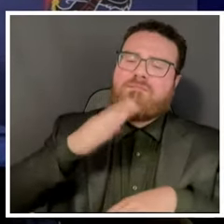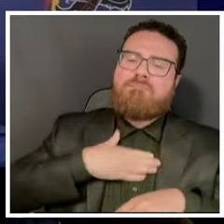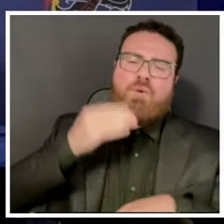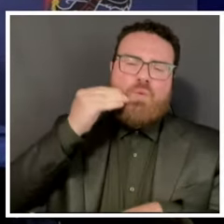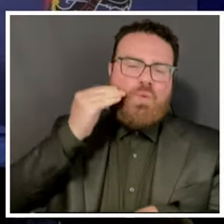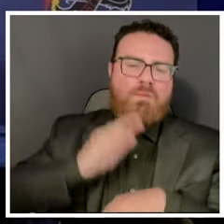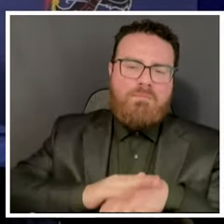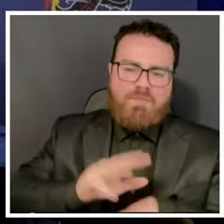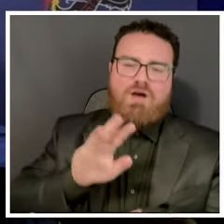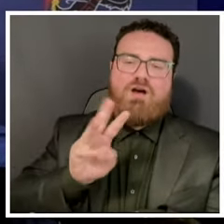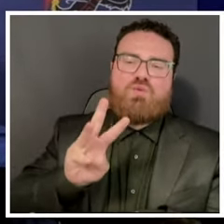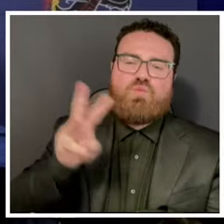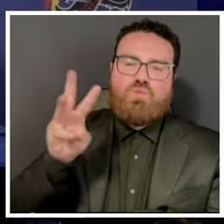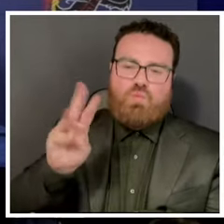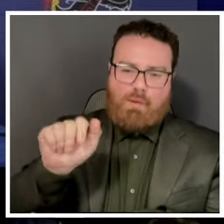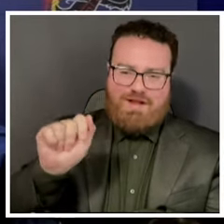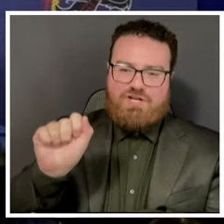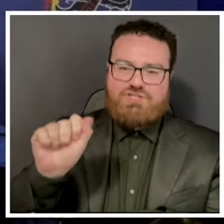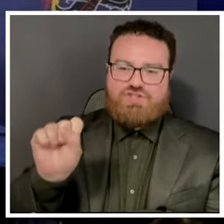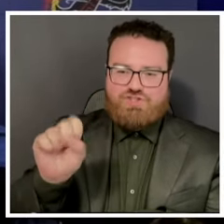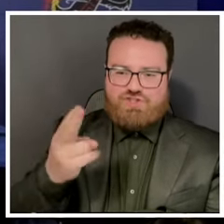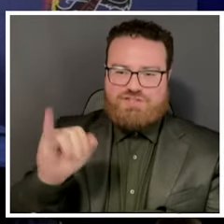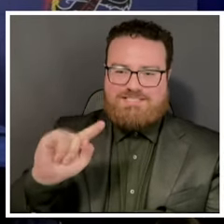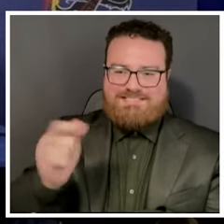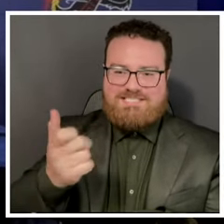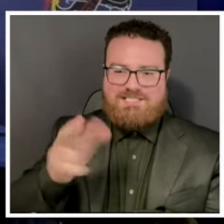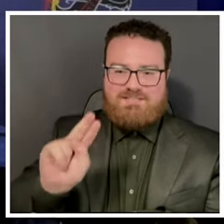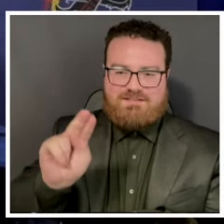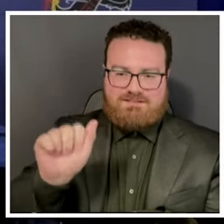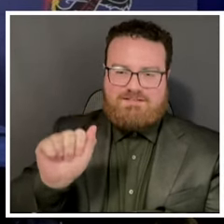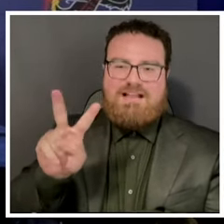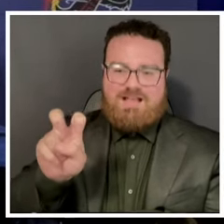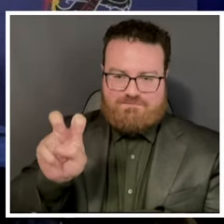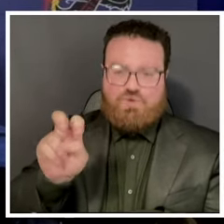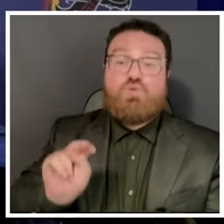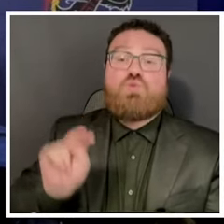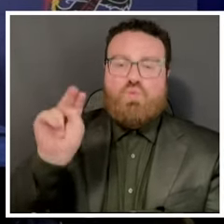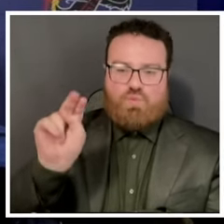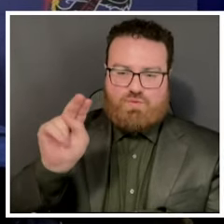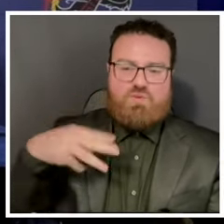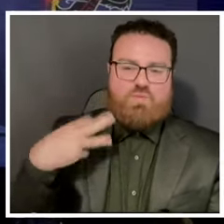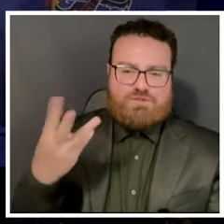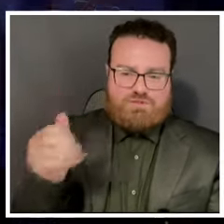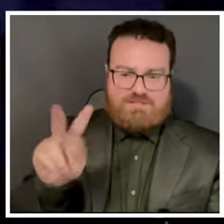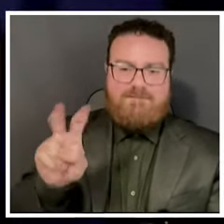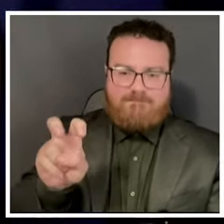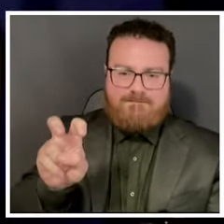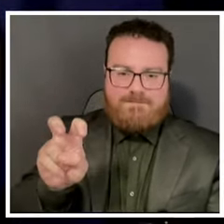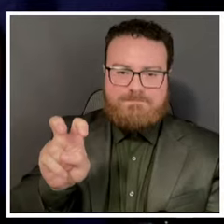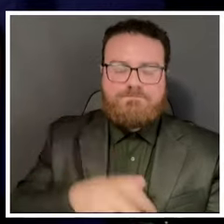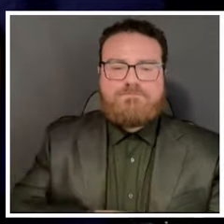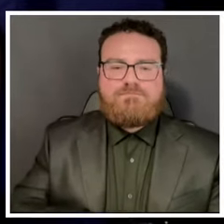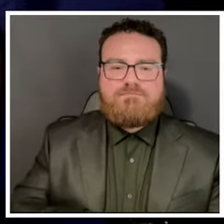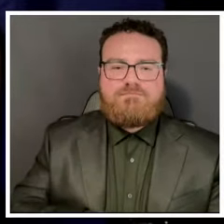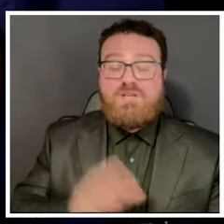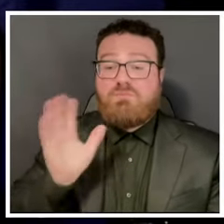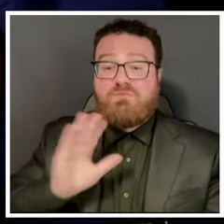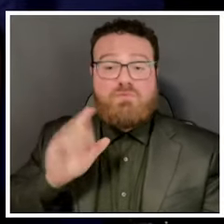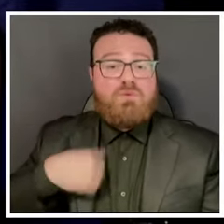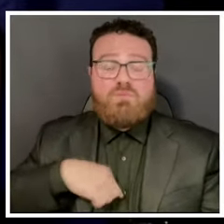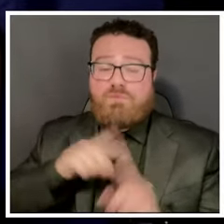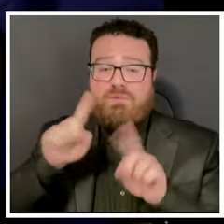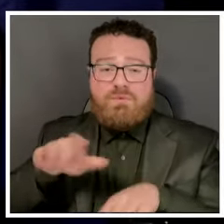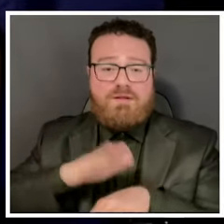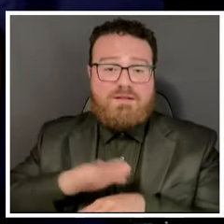away from Amy's house. We used to come back after morning mass at St. Paul's on Sunday. St. Clair's wasn't built until I